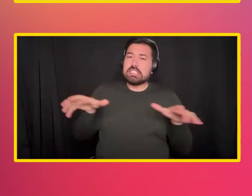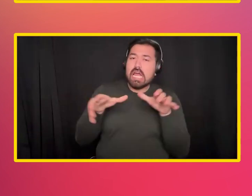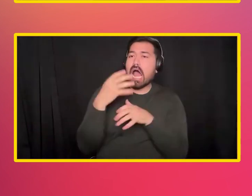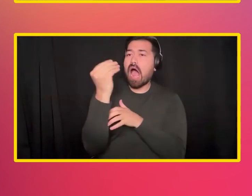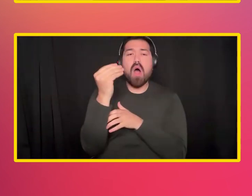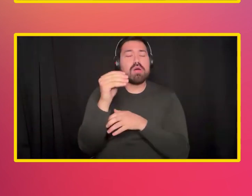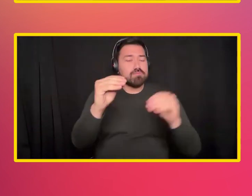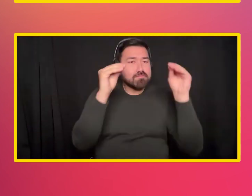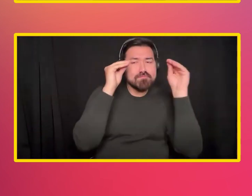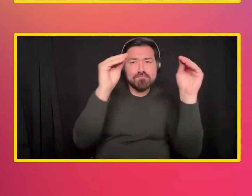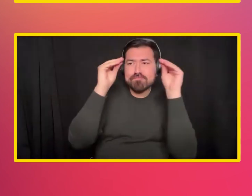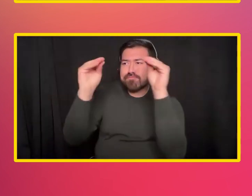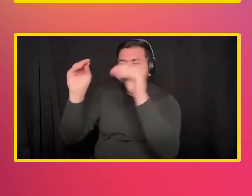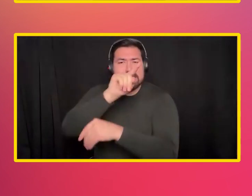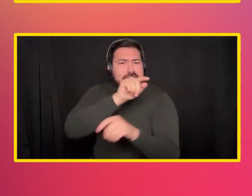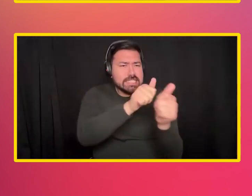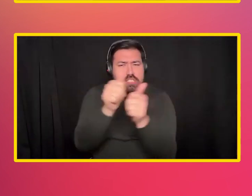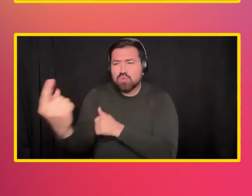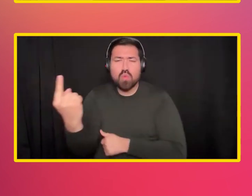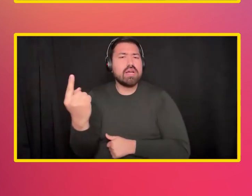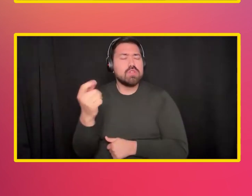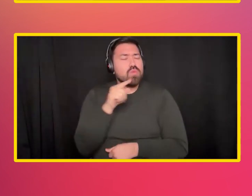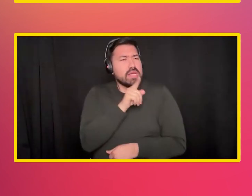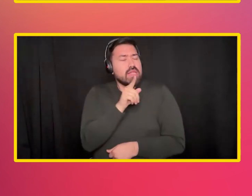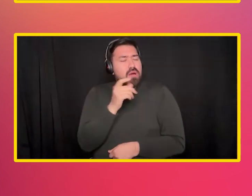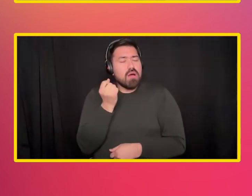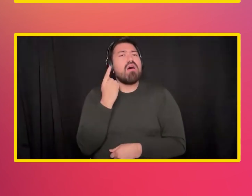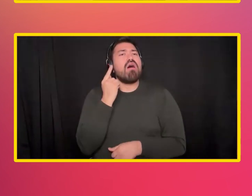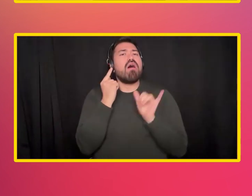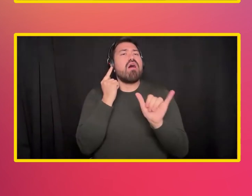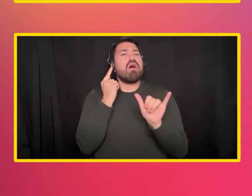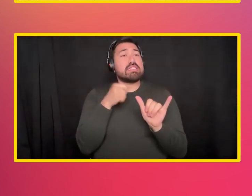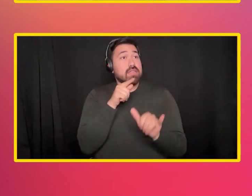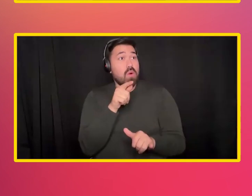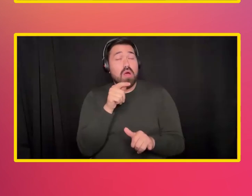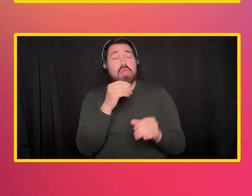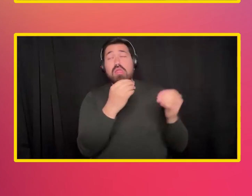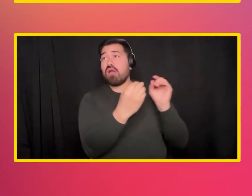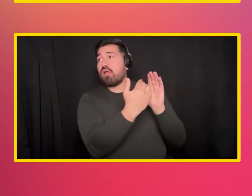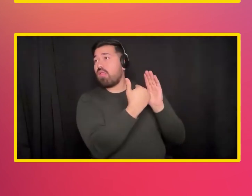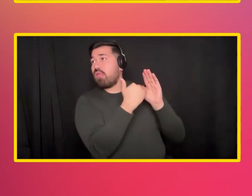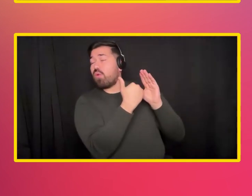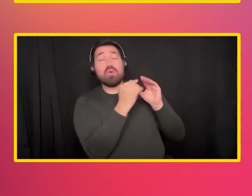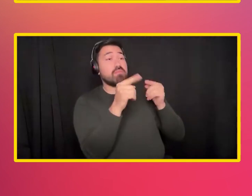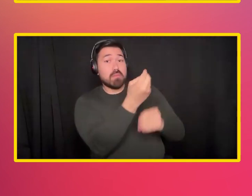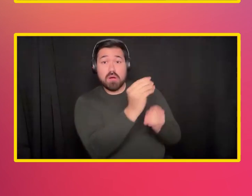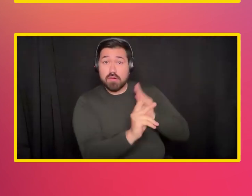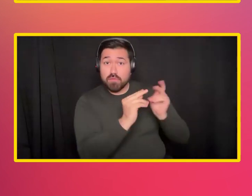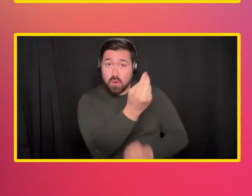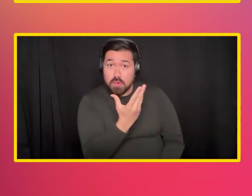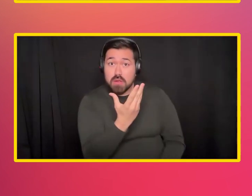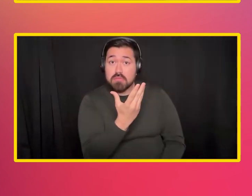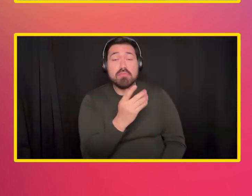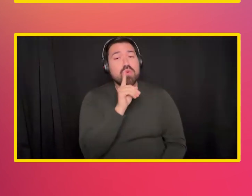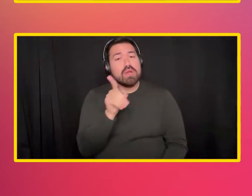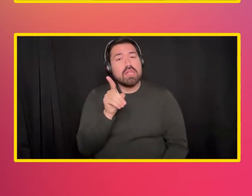educate people to what it means so they understand that it's not what people are telling you it is. And this is why DEI